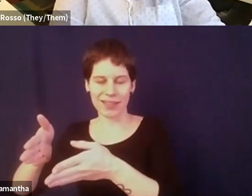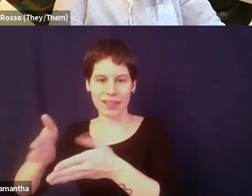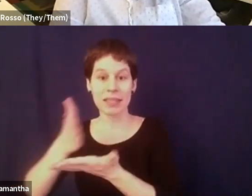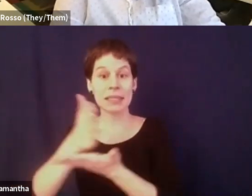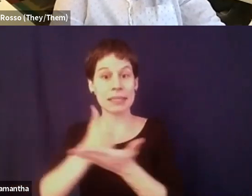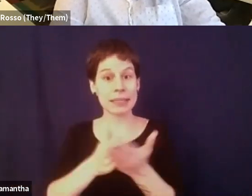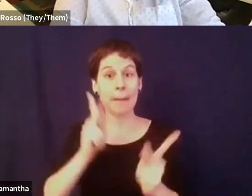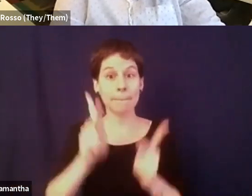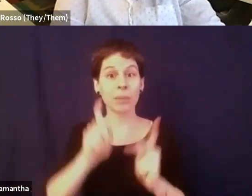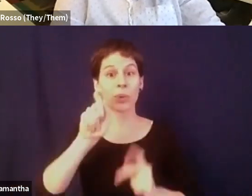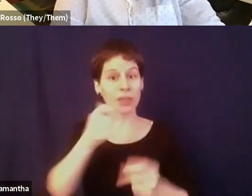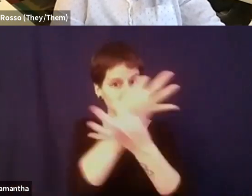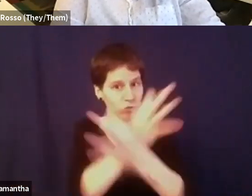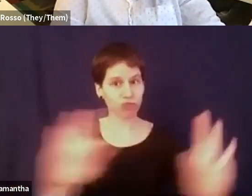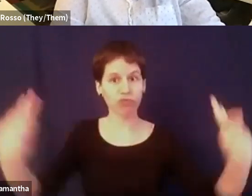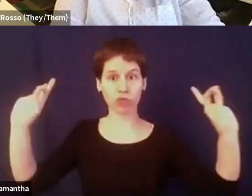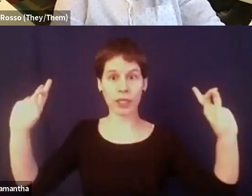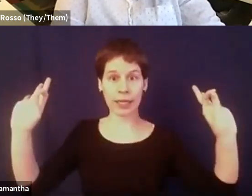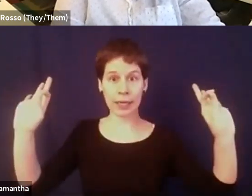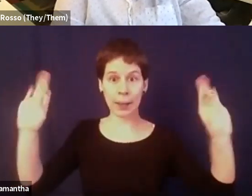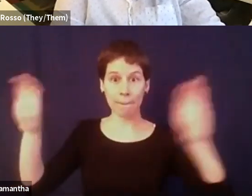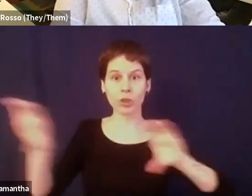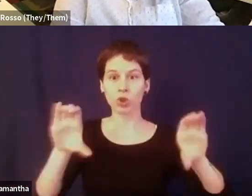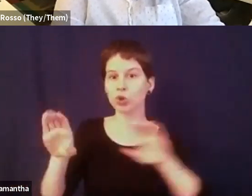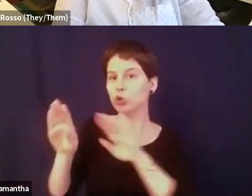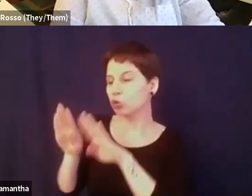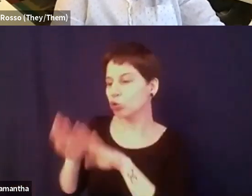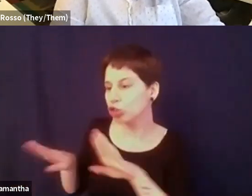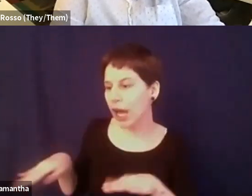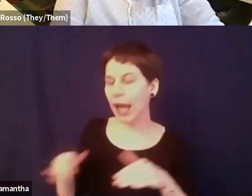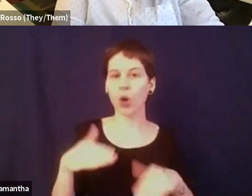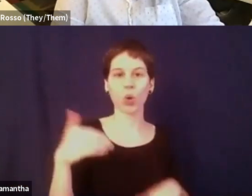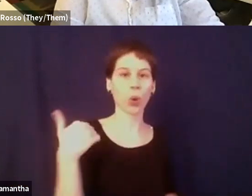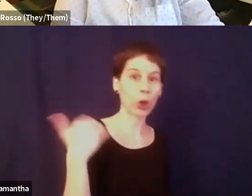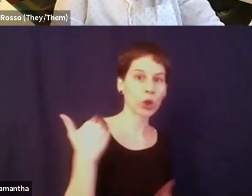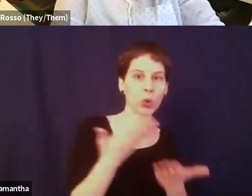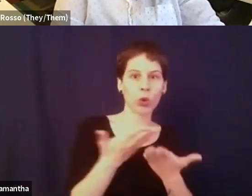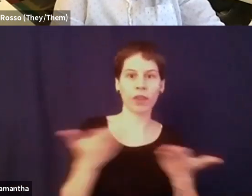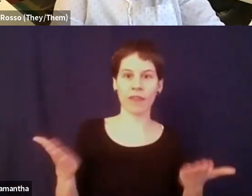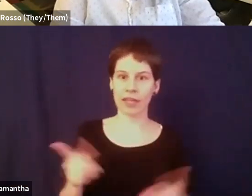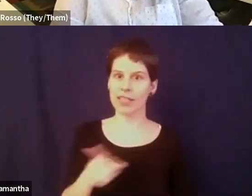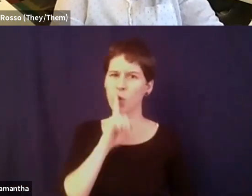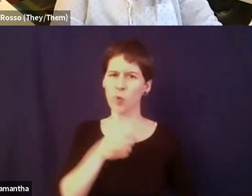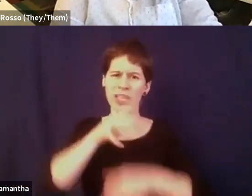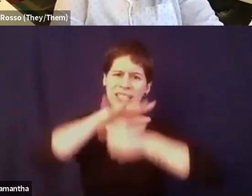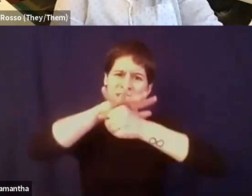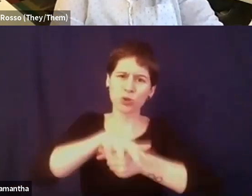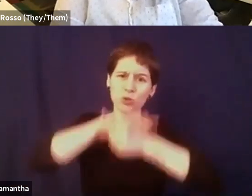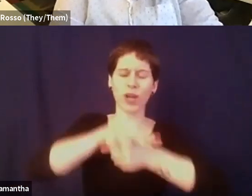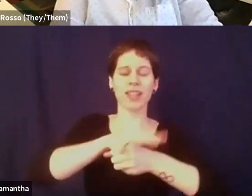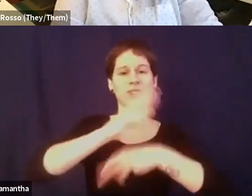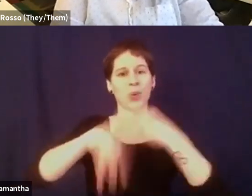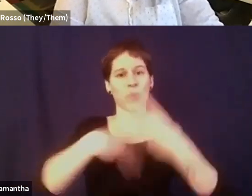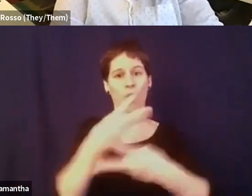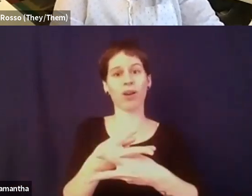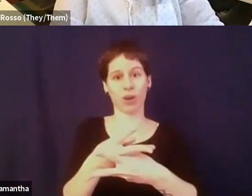to do child things or youth things in this really, really stressful time, and